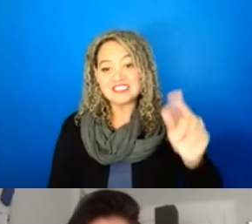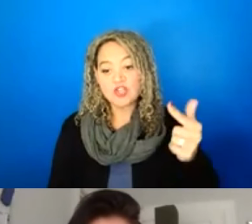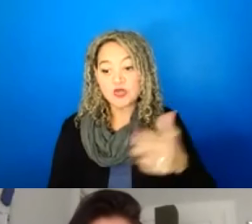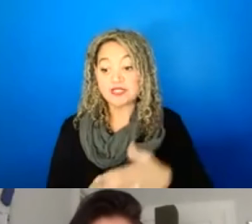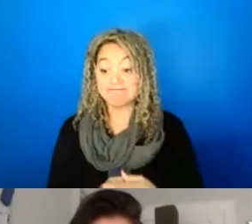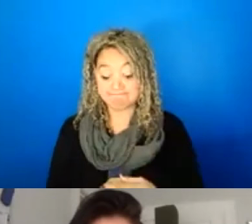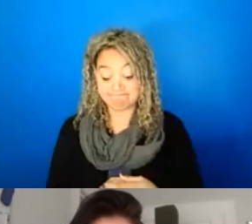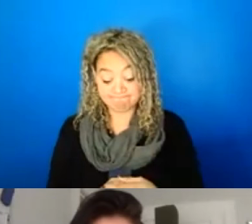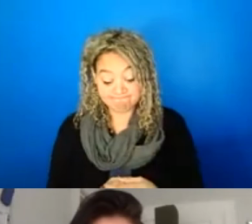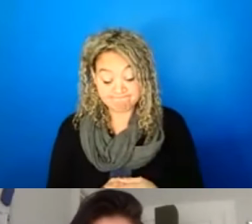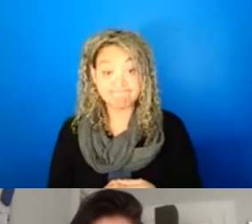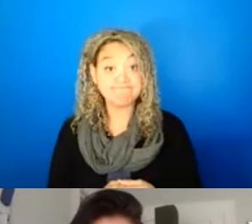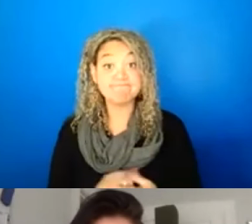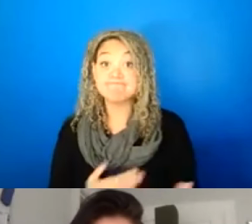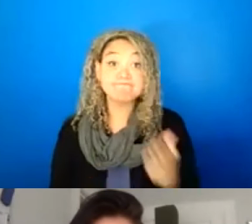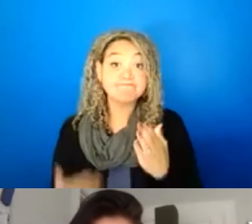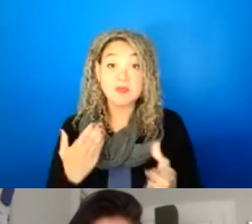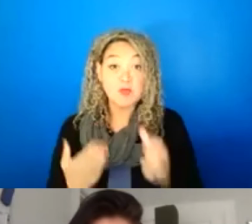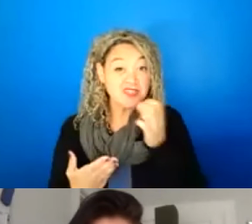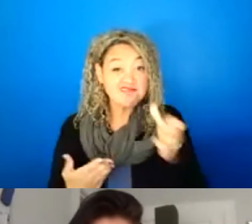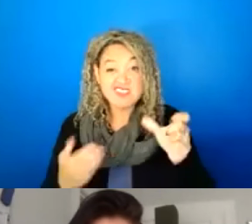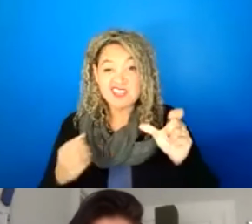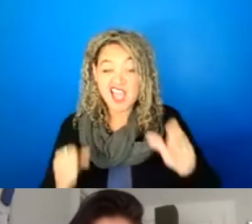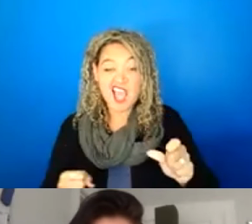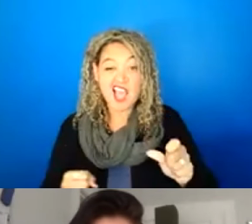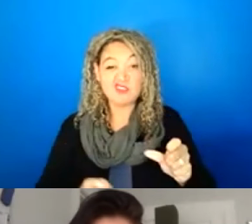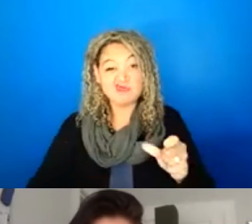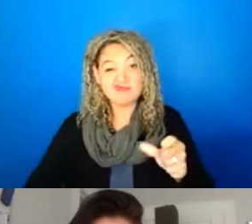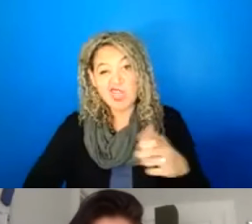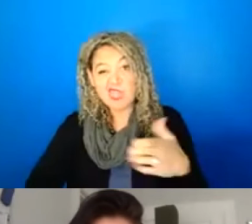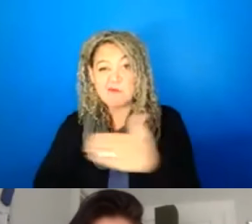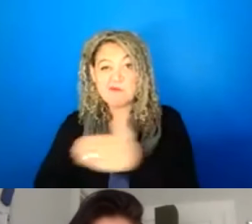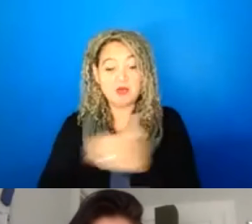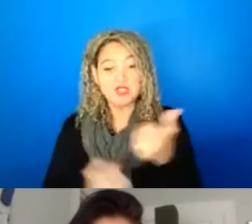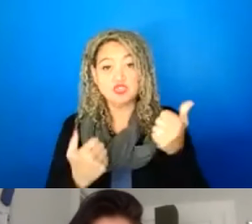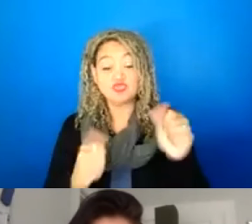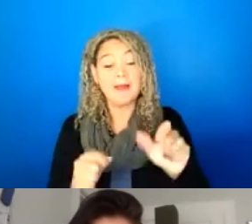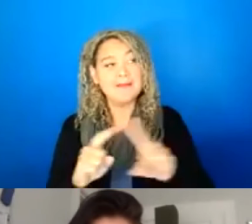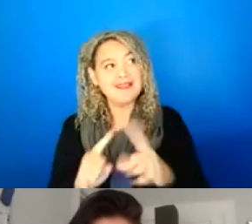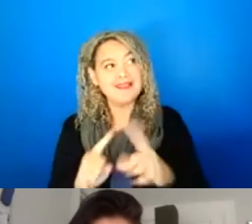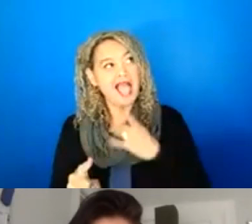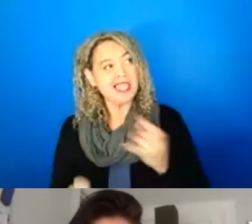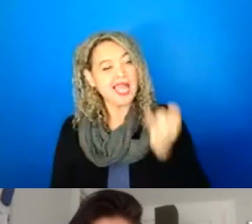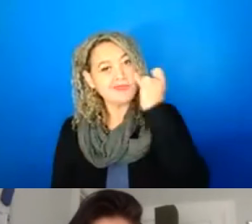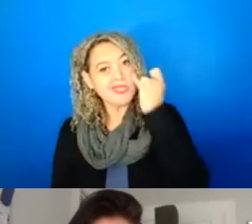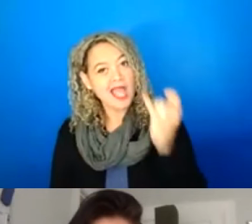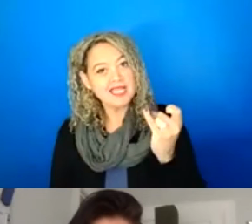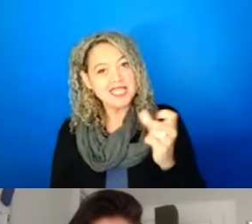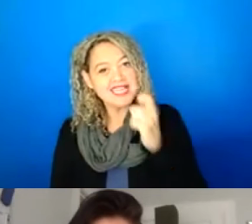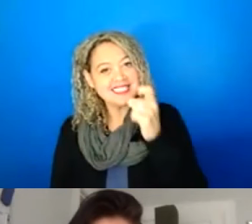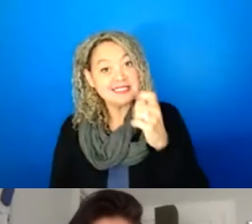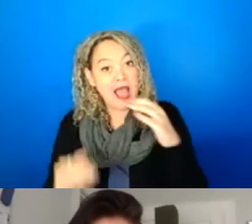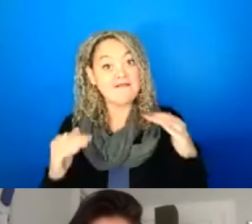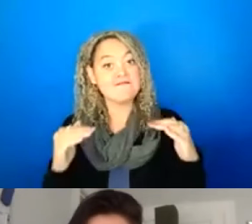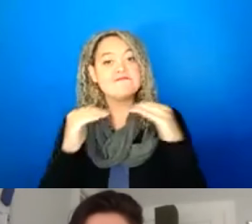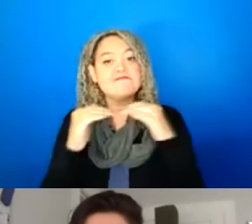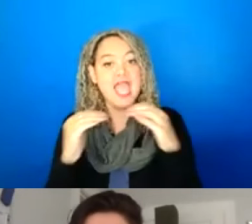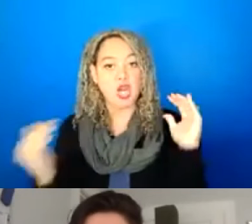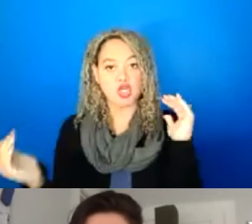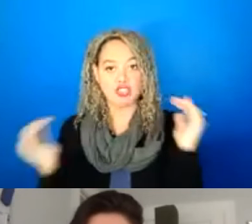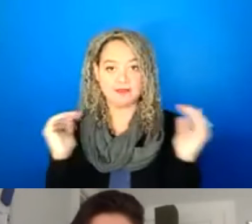And maybe we just didn't have the power, but I kind of like the idea that it's actually not a fair comparison.